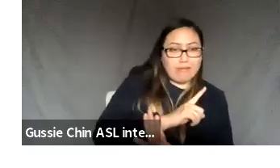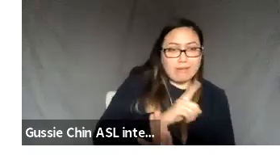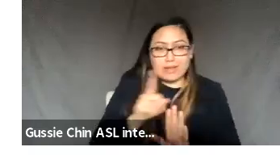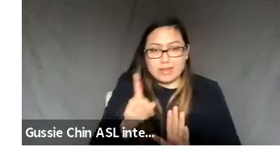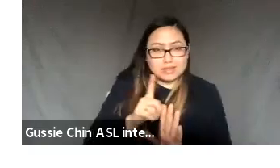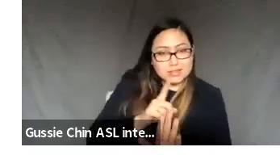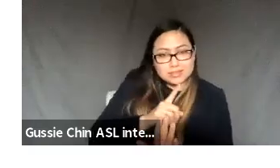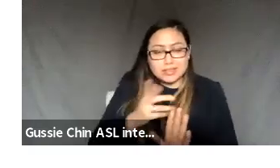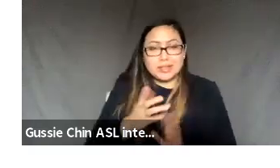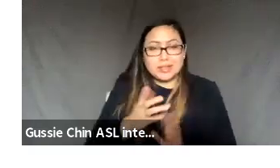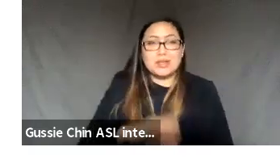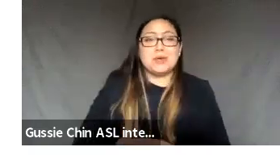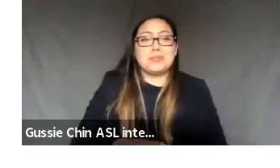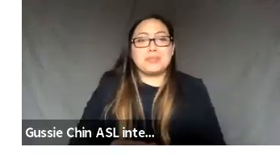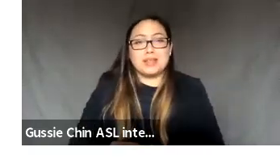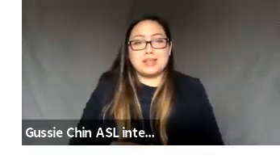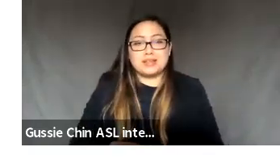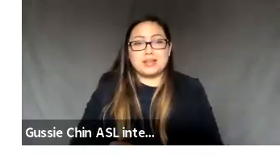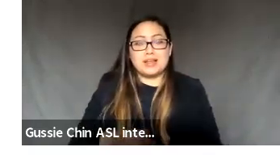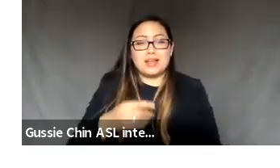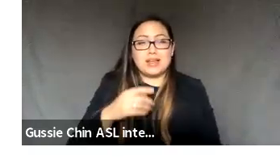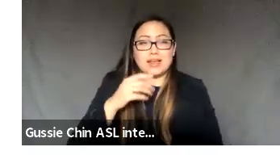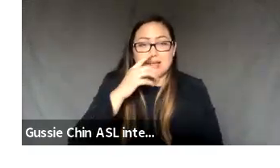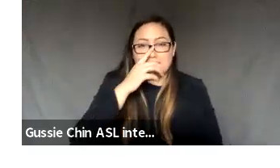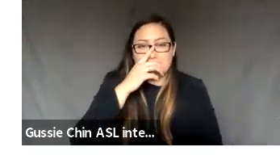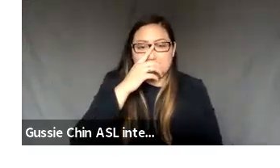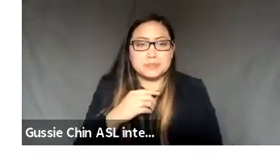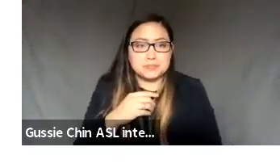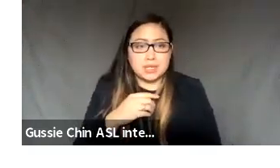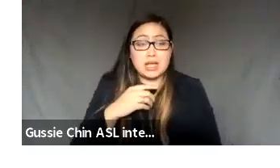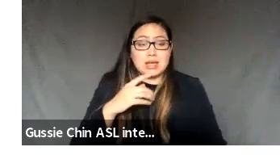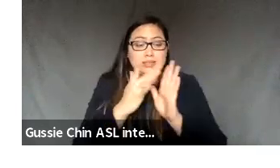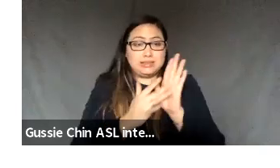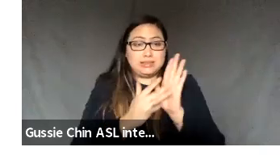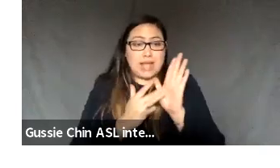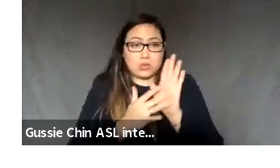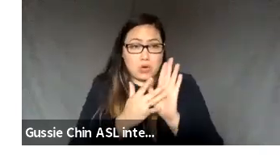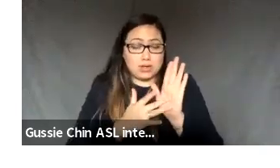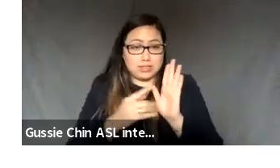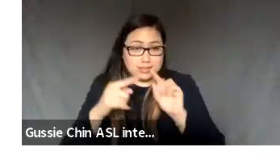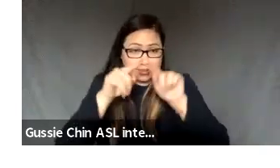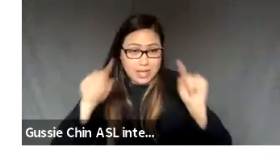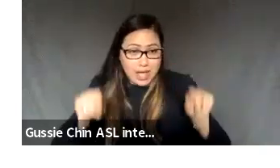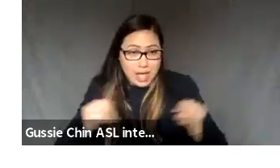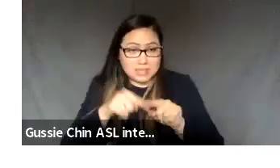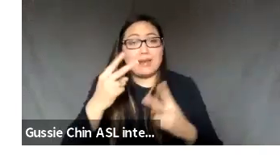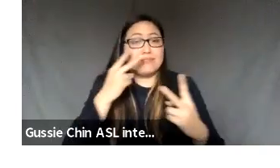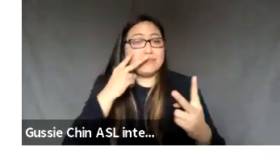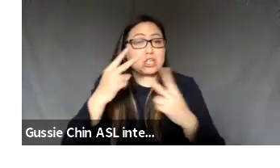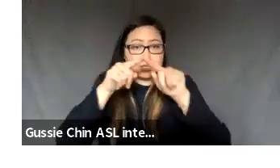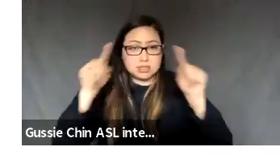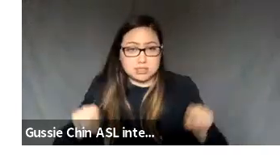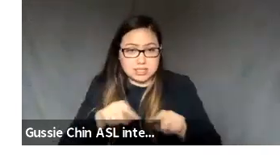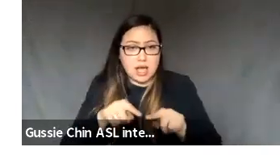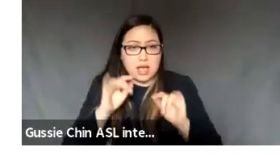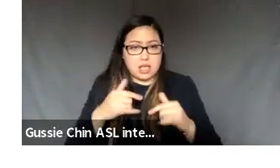again, I'll be calling in. Tactile signs and visual signs and signs that are exempt is the slide we're currently on here,